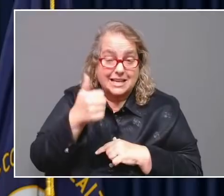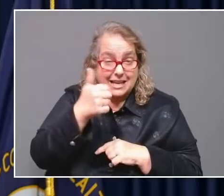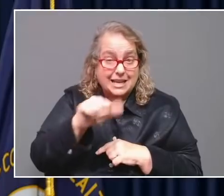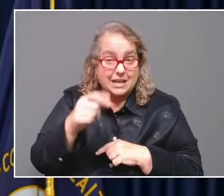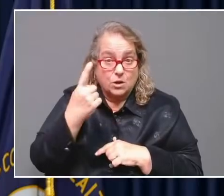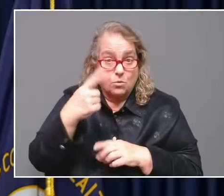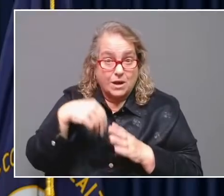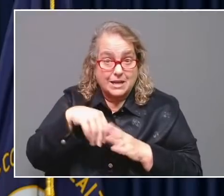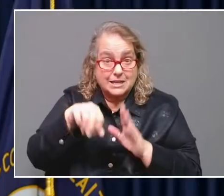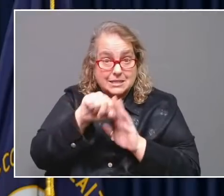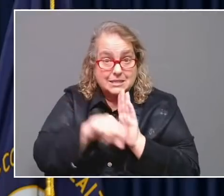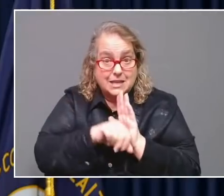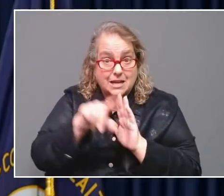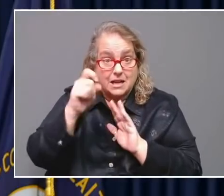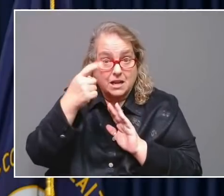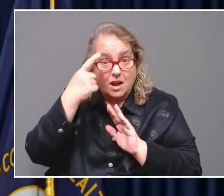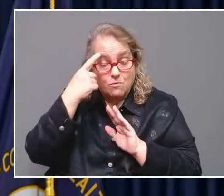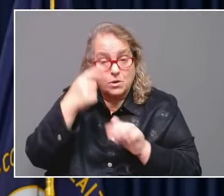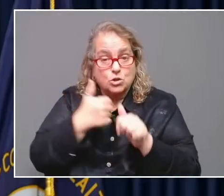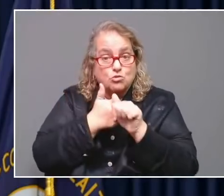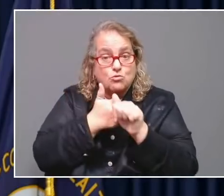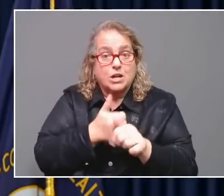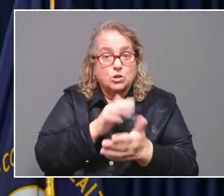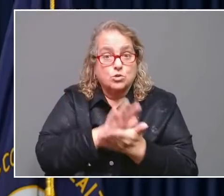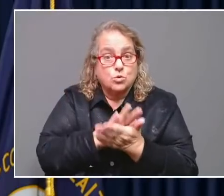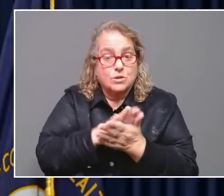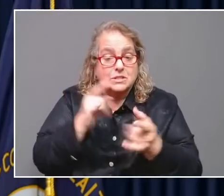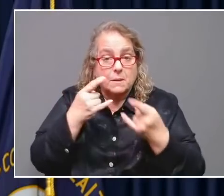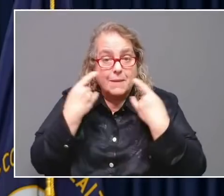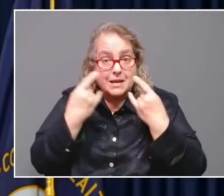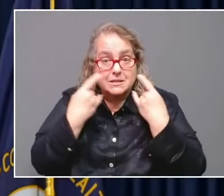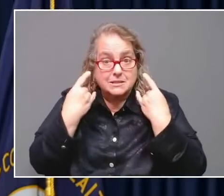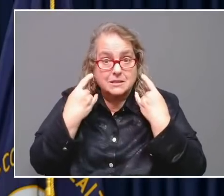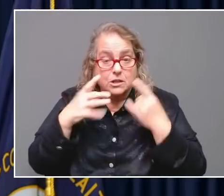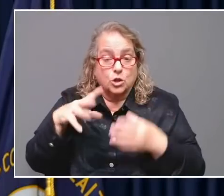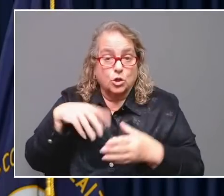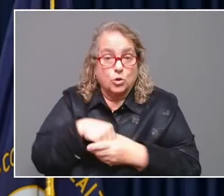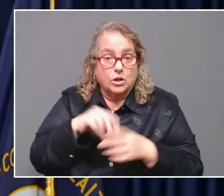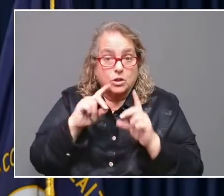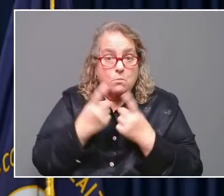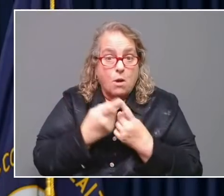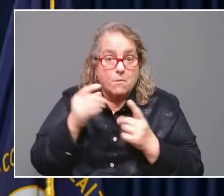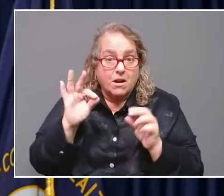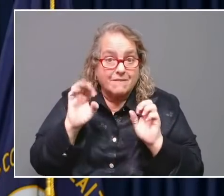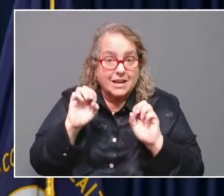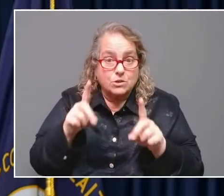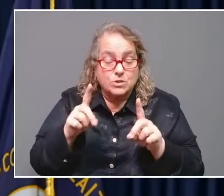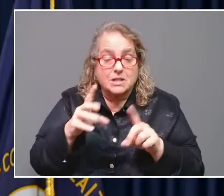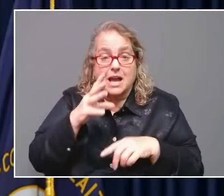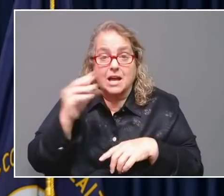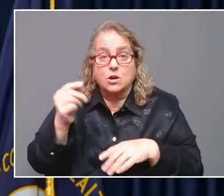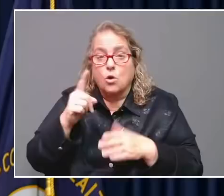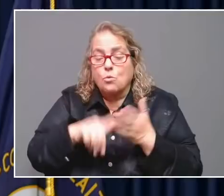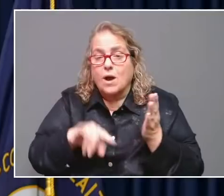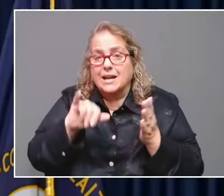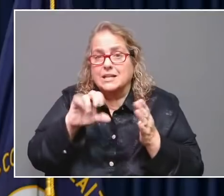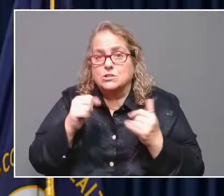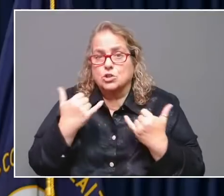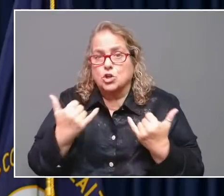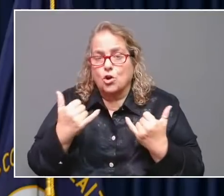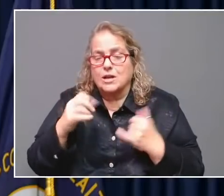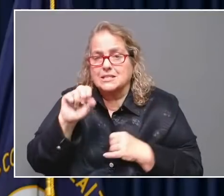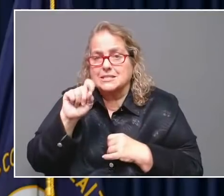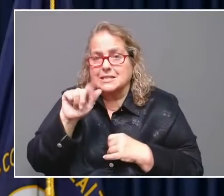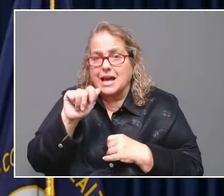government tracking schools and masking, including the Department of Education? And what is the current status of schools